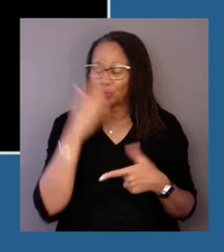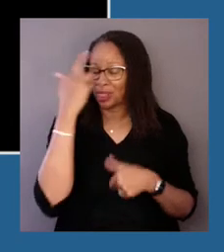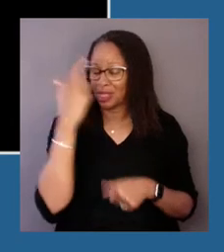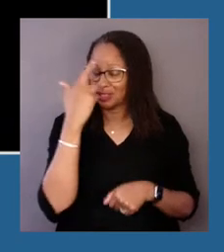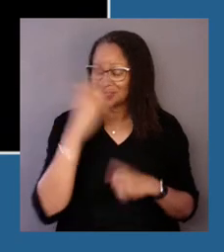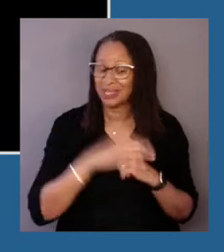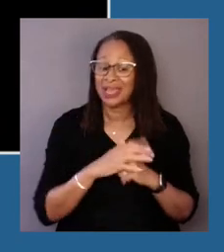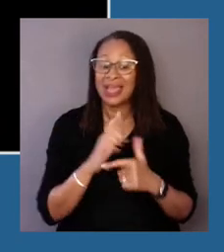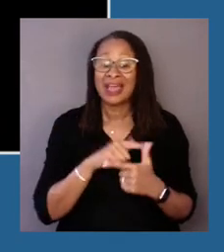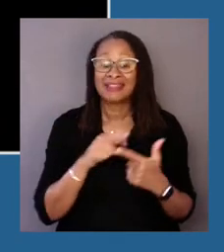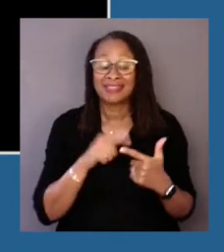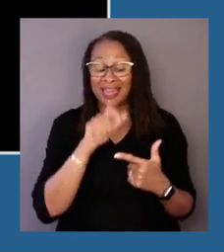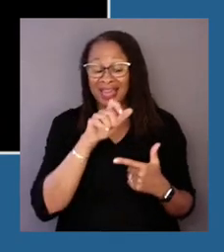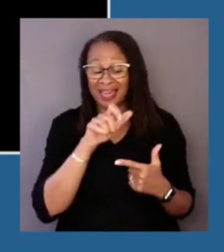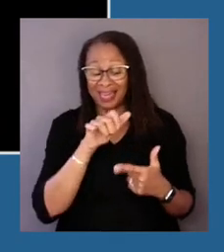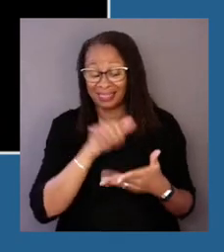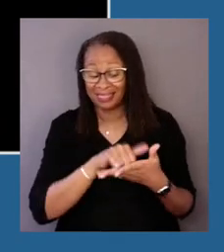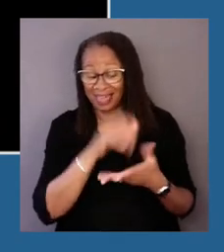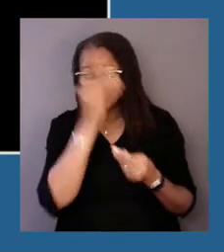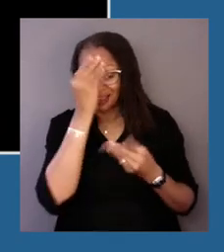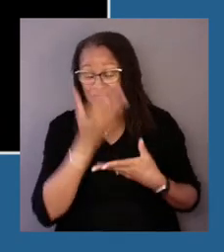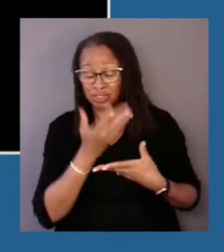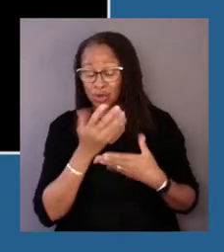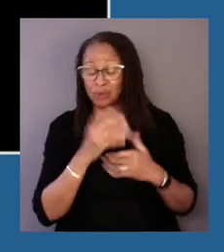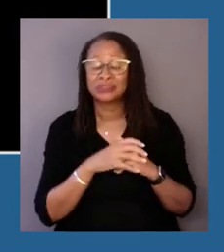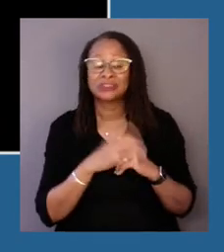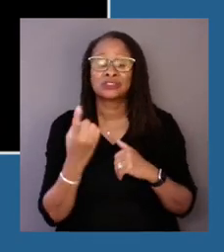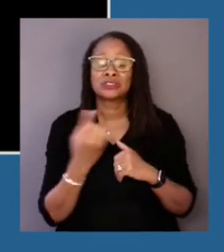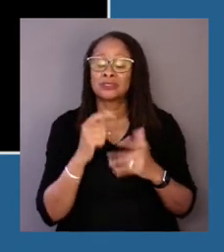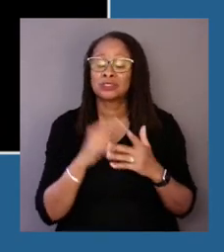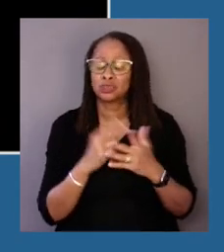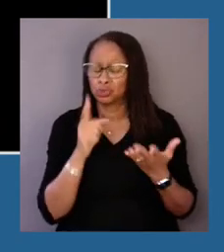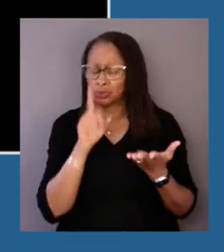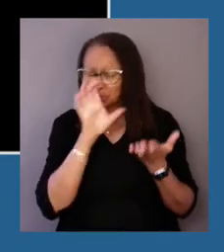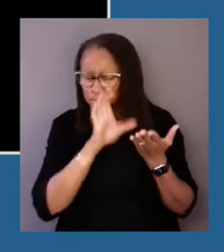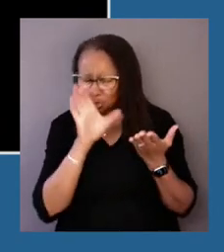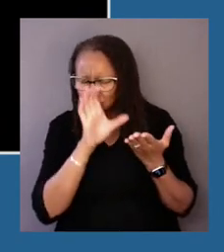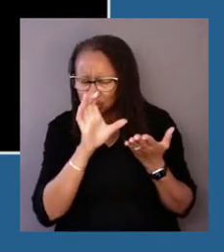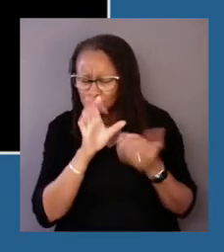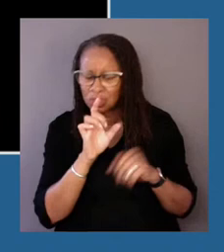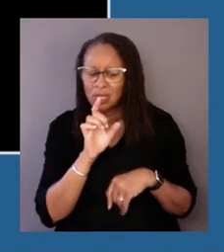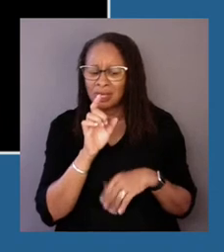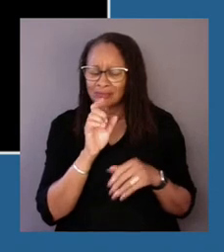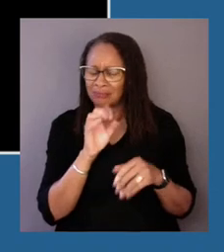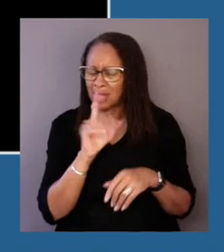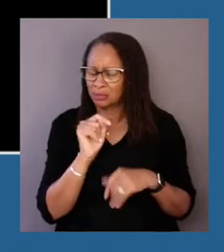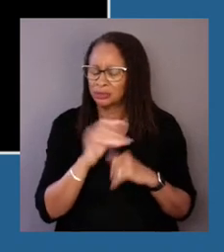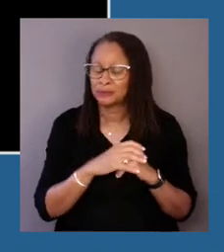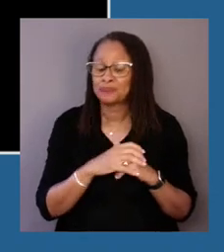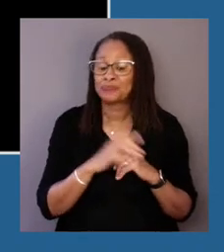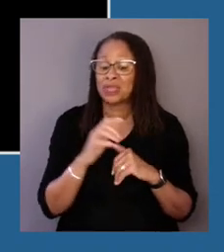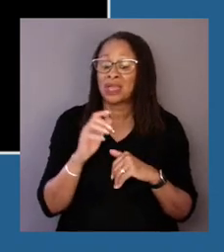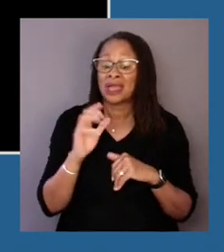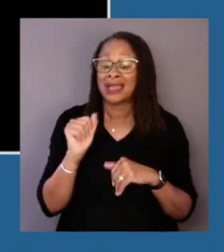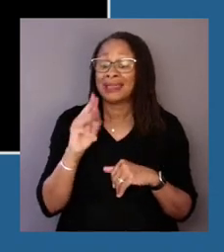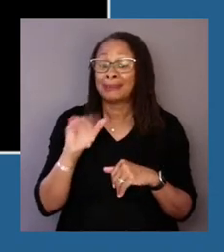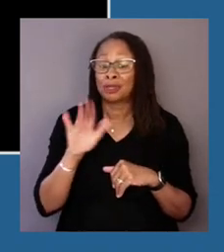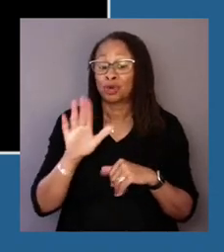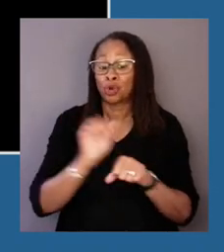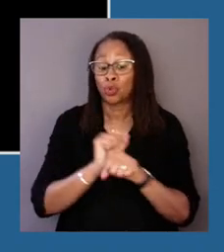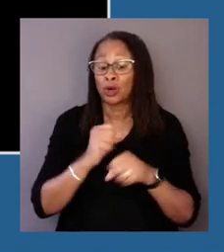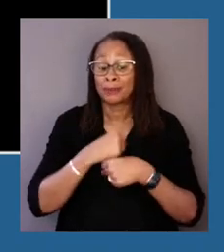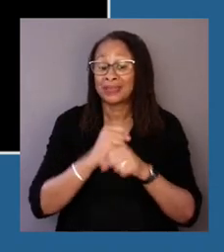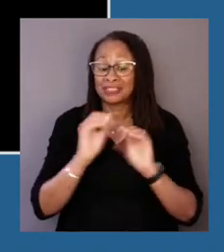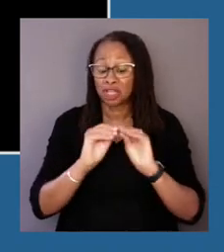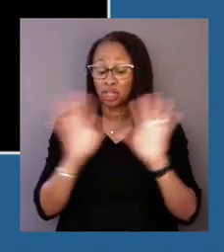that there was a there, something to explore. Second, what Amy's work makes clear is the role that